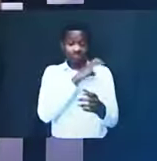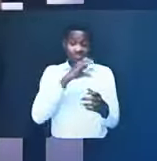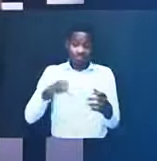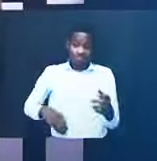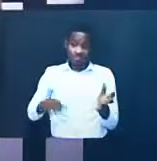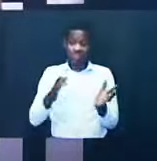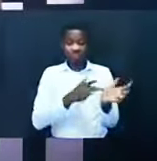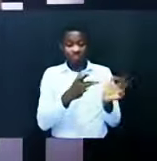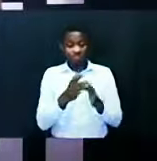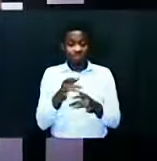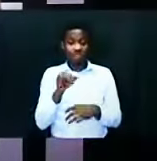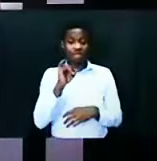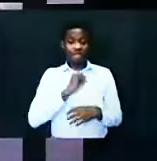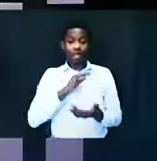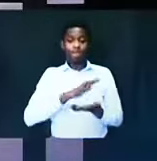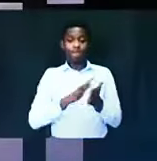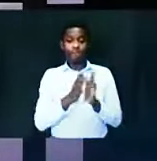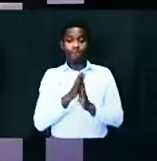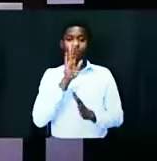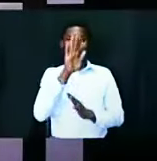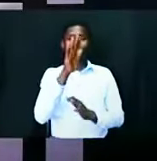father through the gospel.